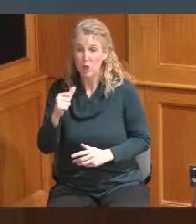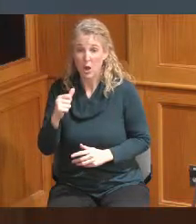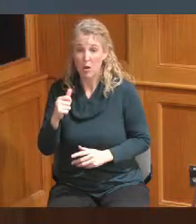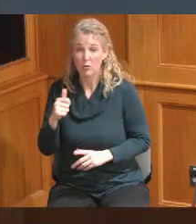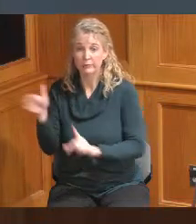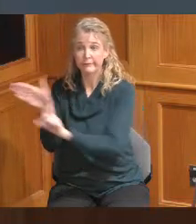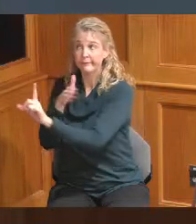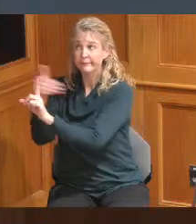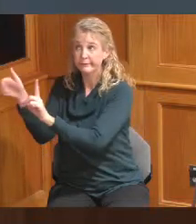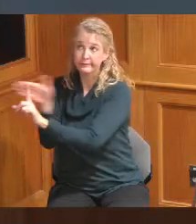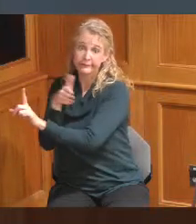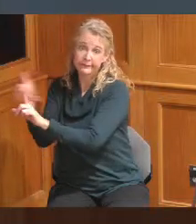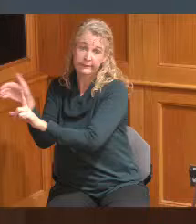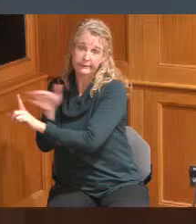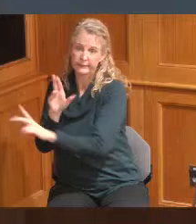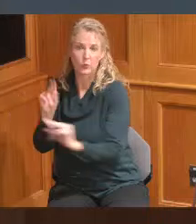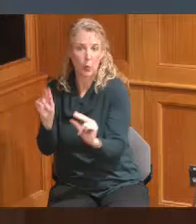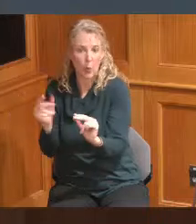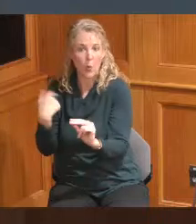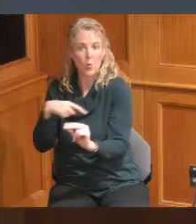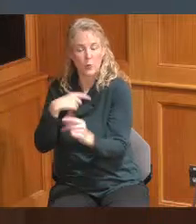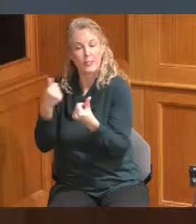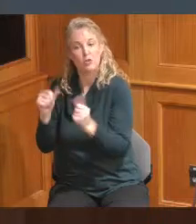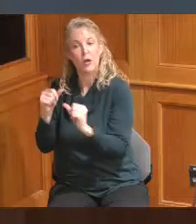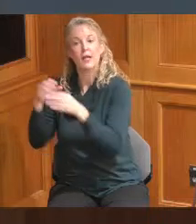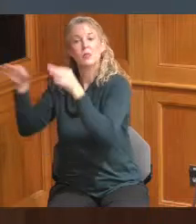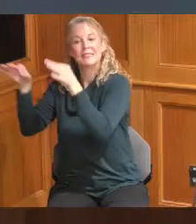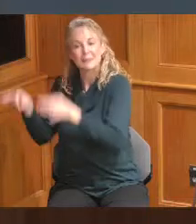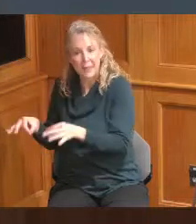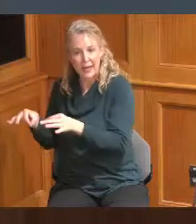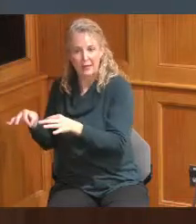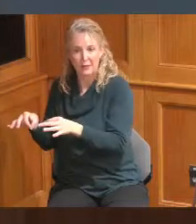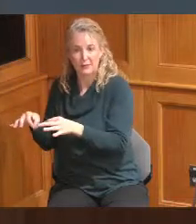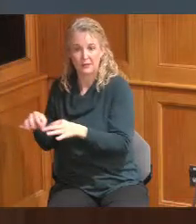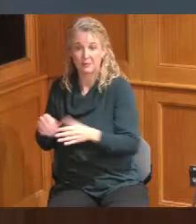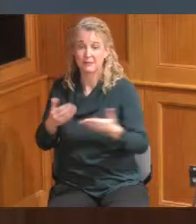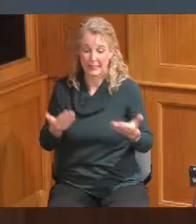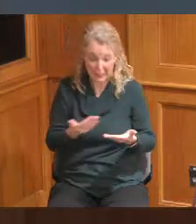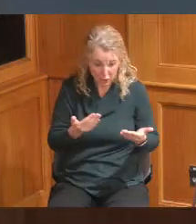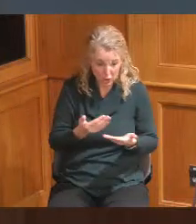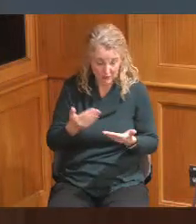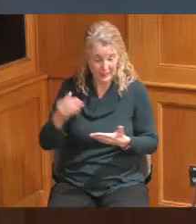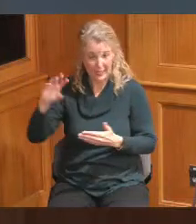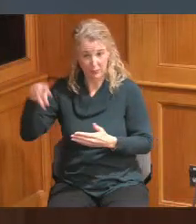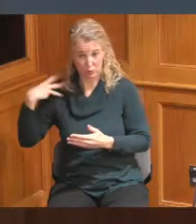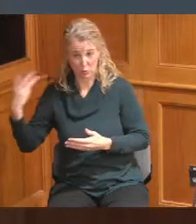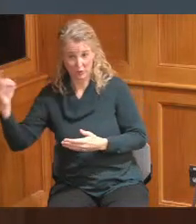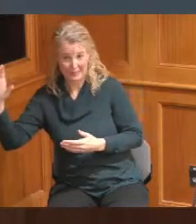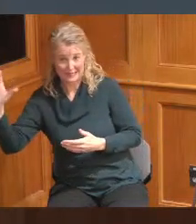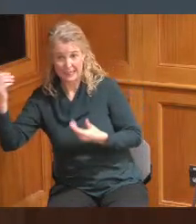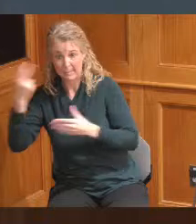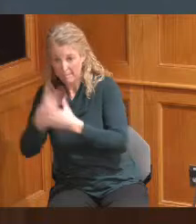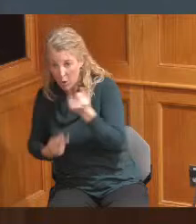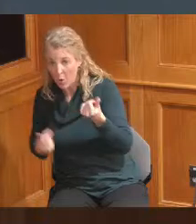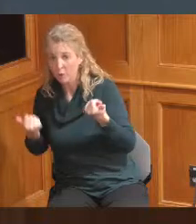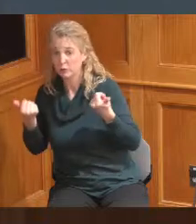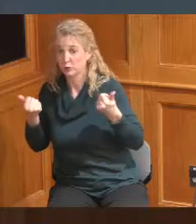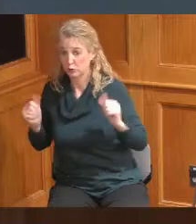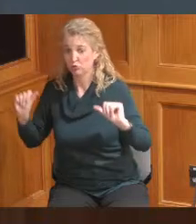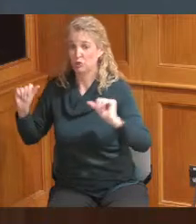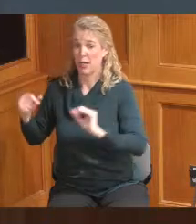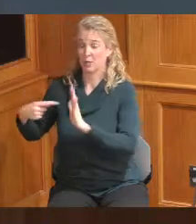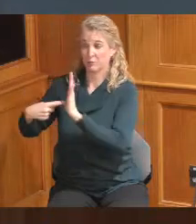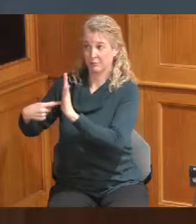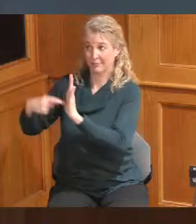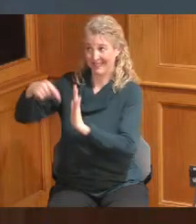our lawmakers on the impacts of this to residents of Hamilton County and Ohio, and encourage them to support the programs that support